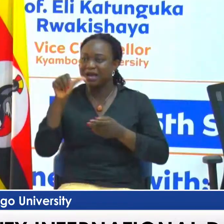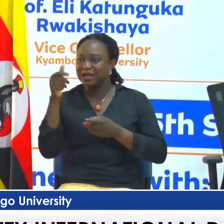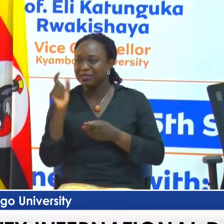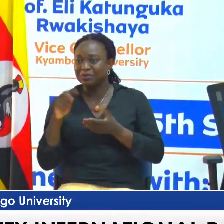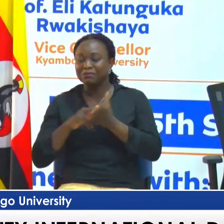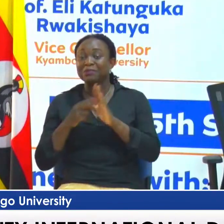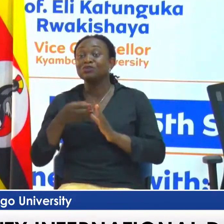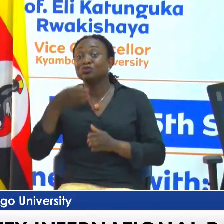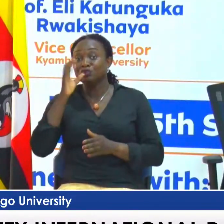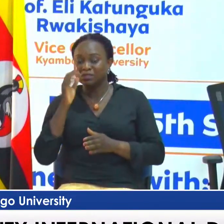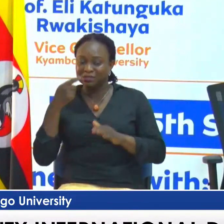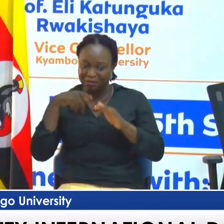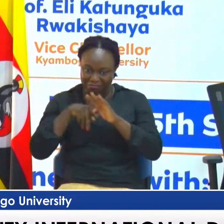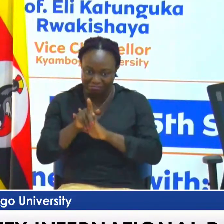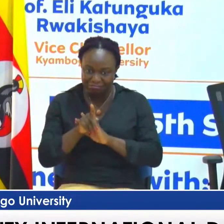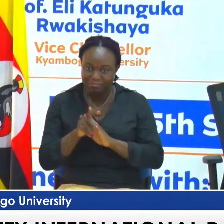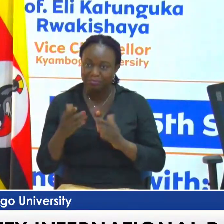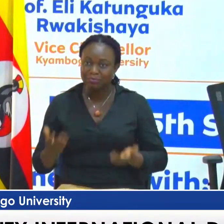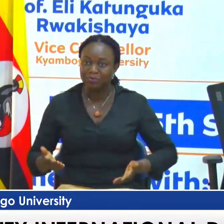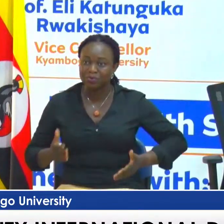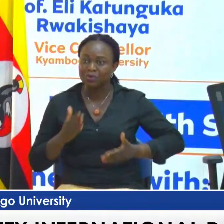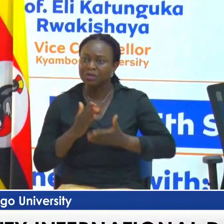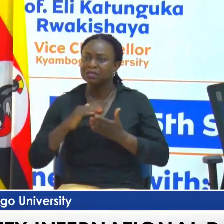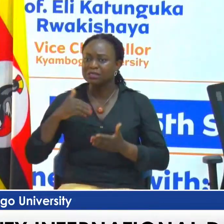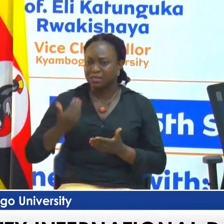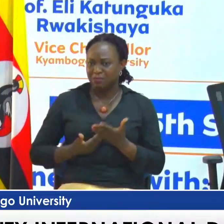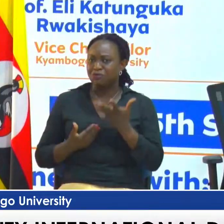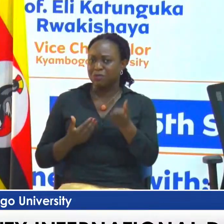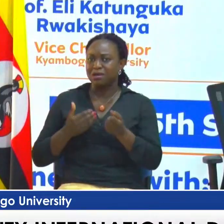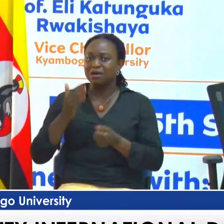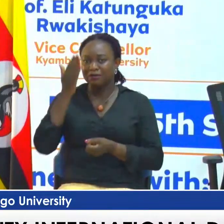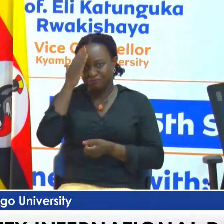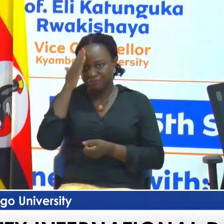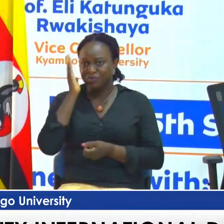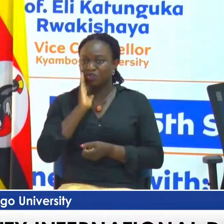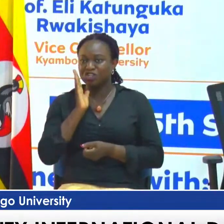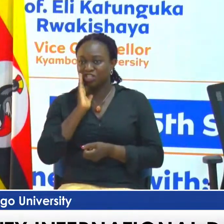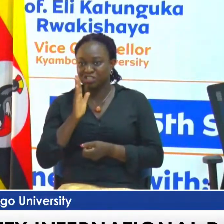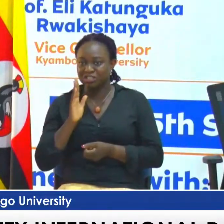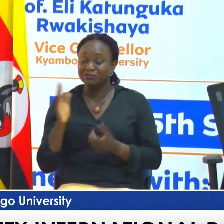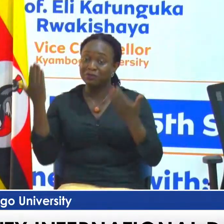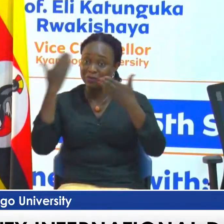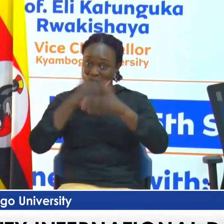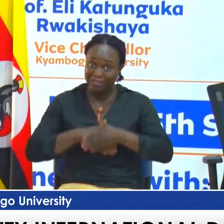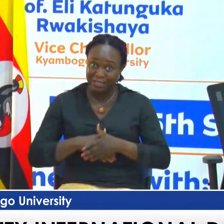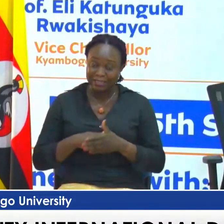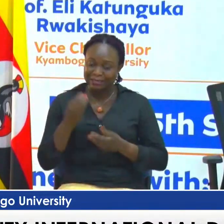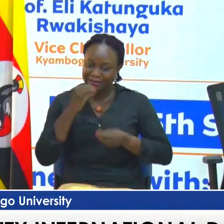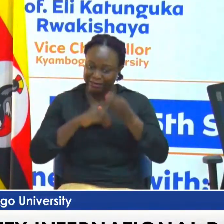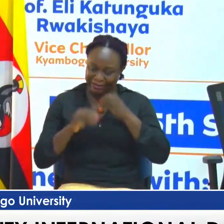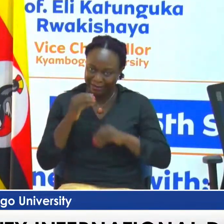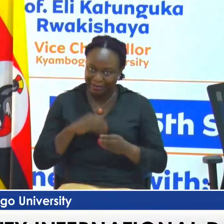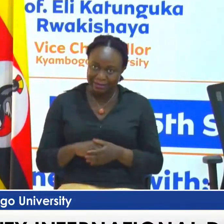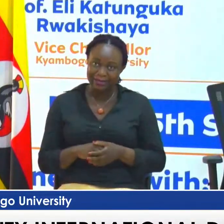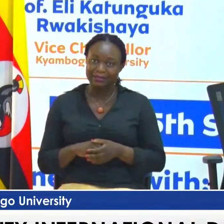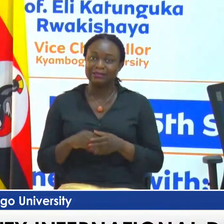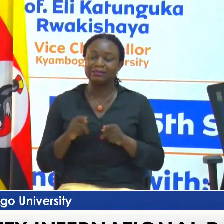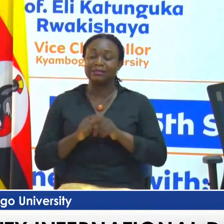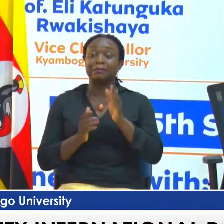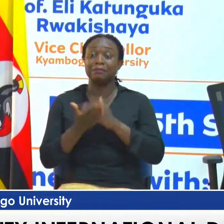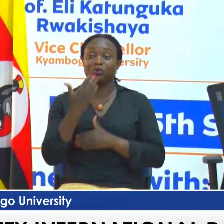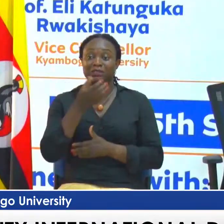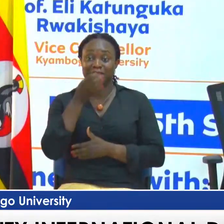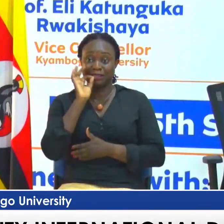And when I entered, there was some lady who knew English. So I ate for that night and even